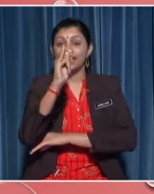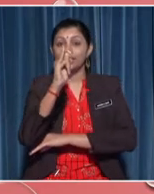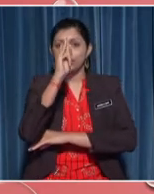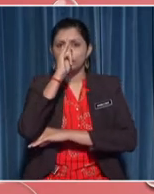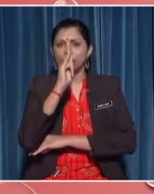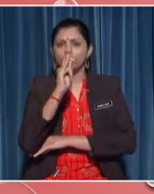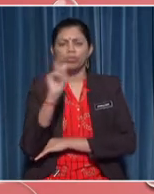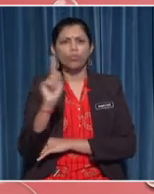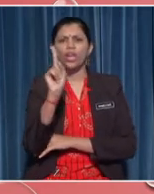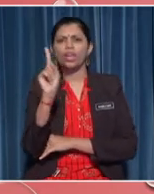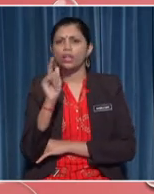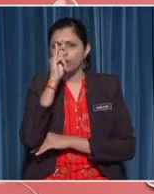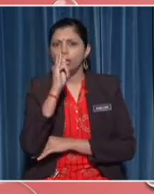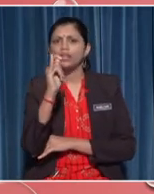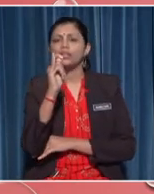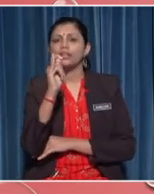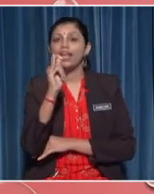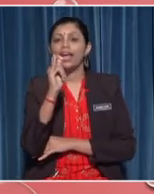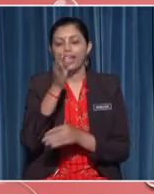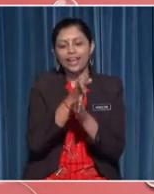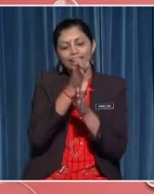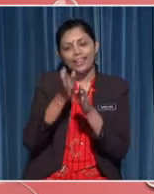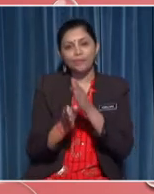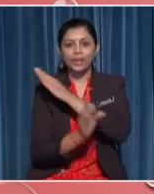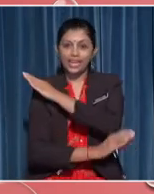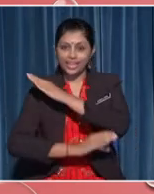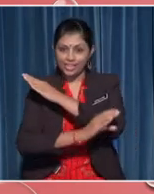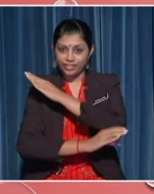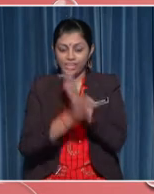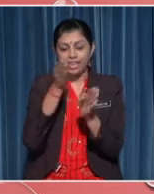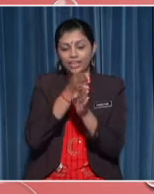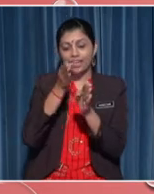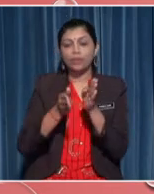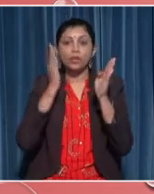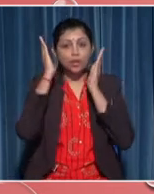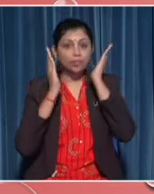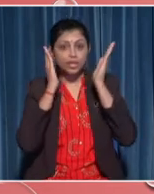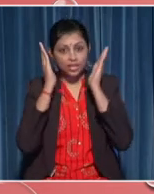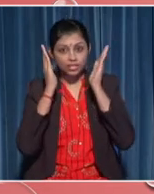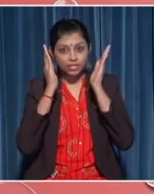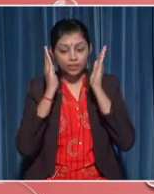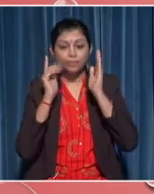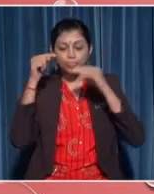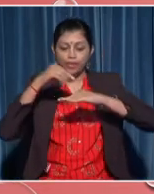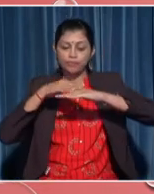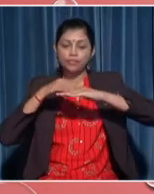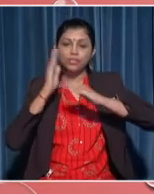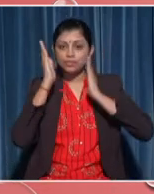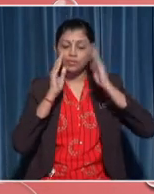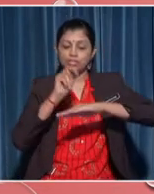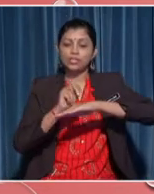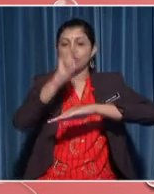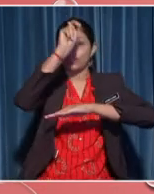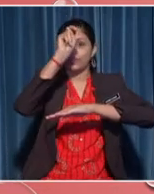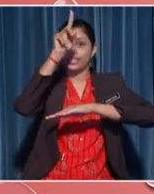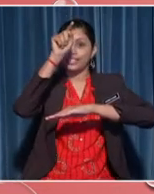Thailand? Thailand is our neighboring country located in the northern part of our